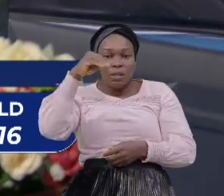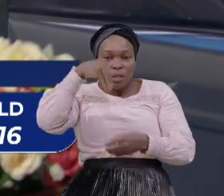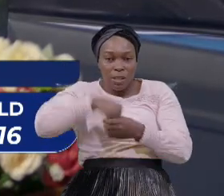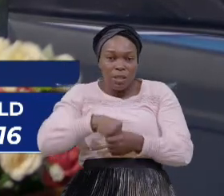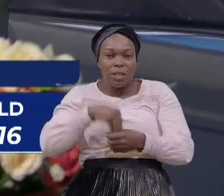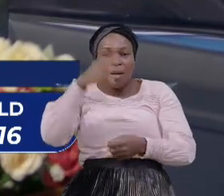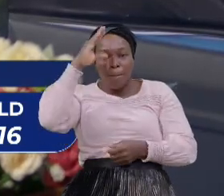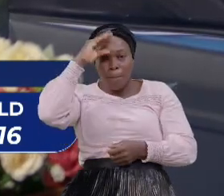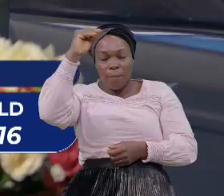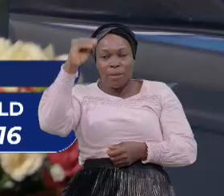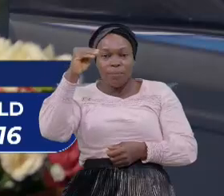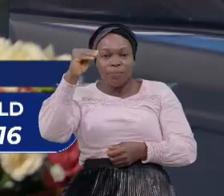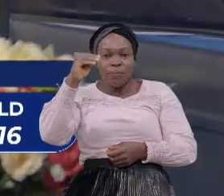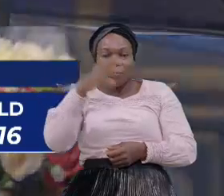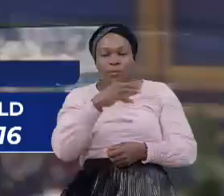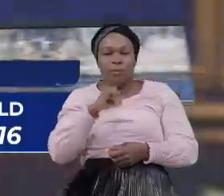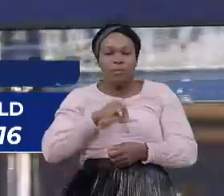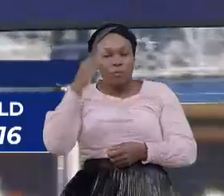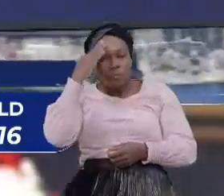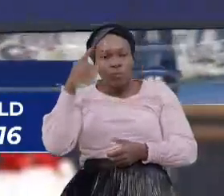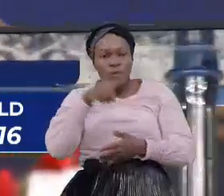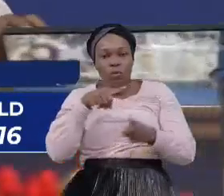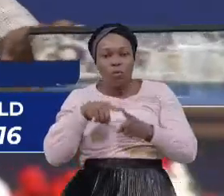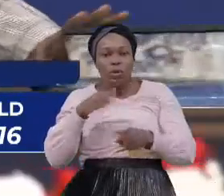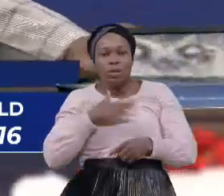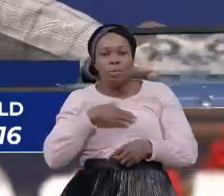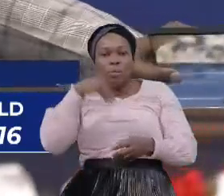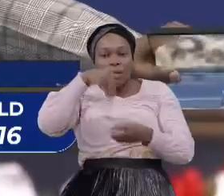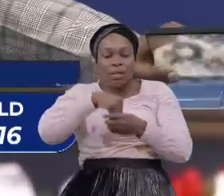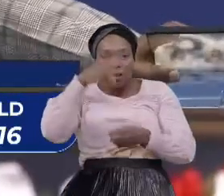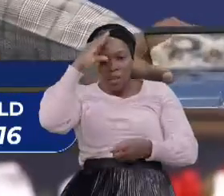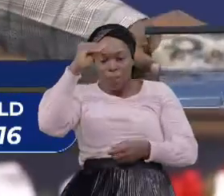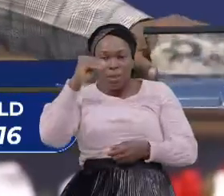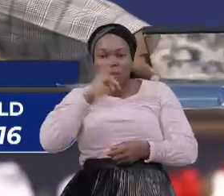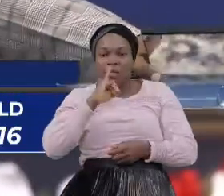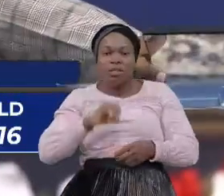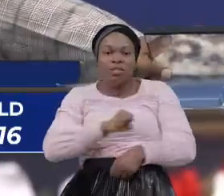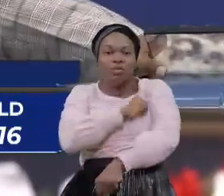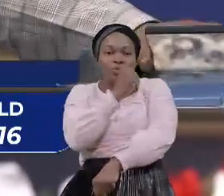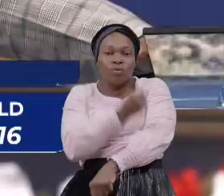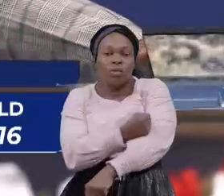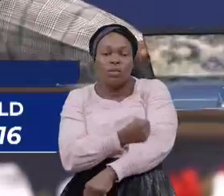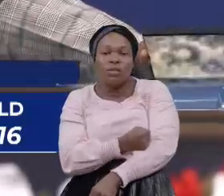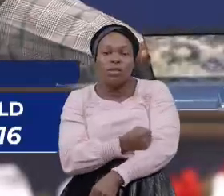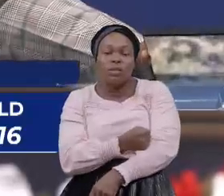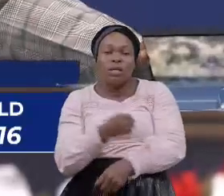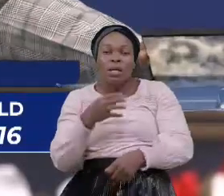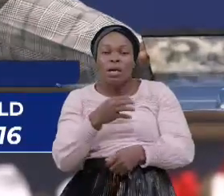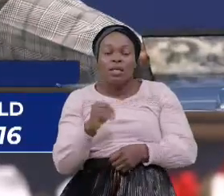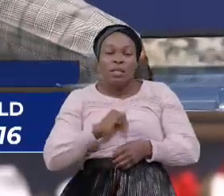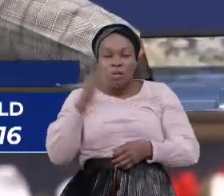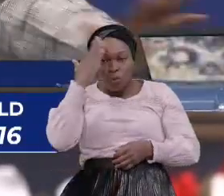my inner man is strengthened, there's courage there. I know when my inner man